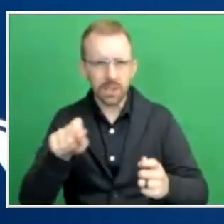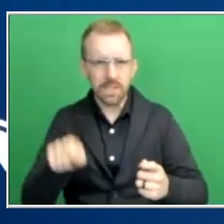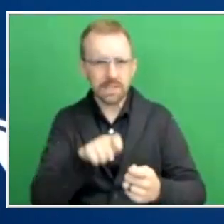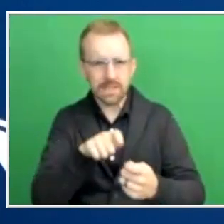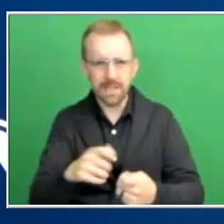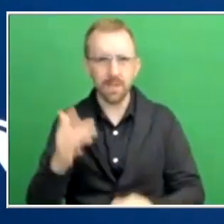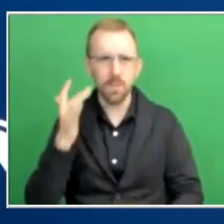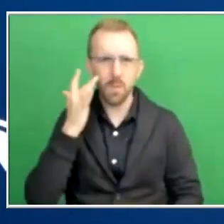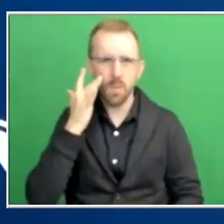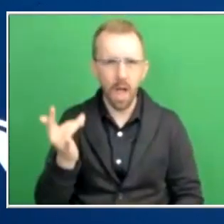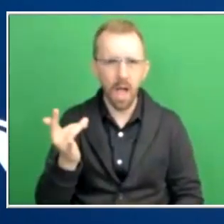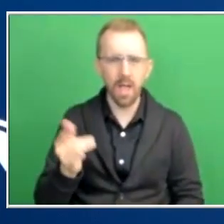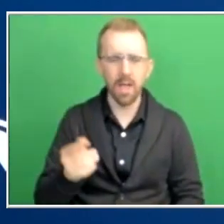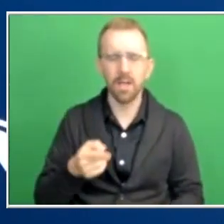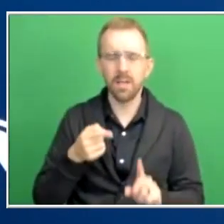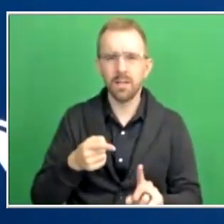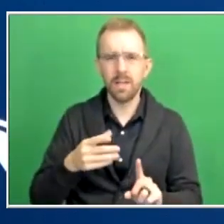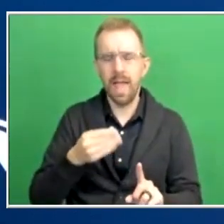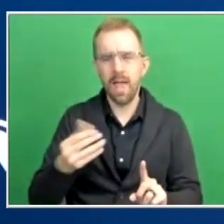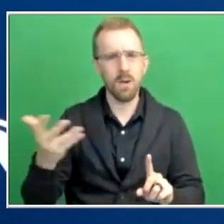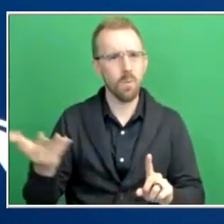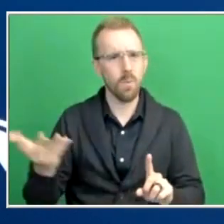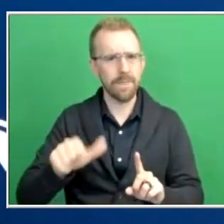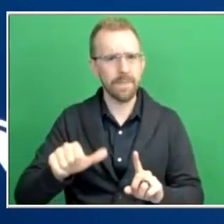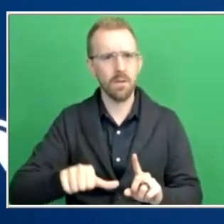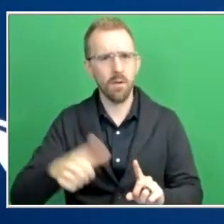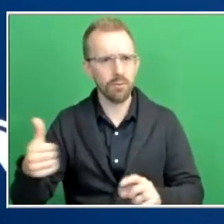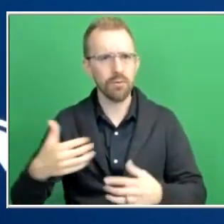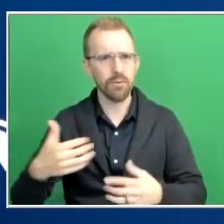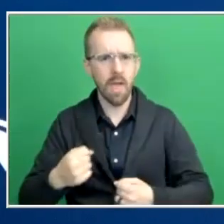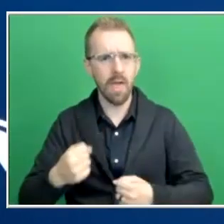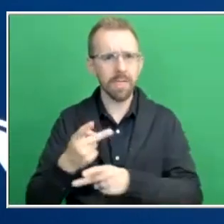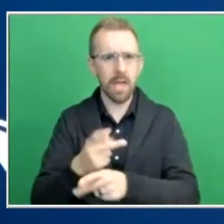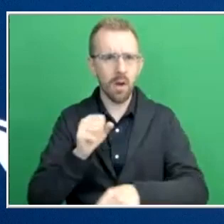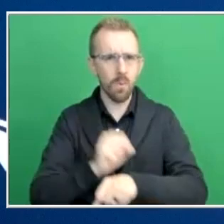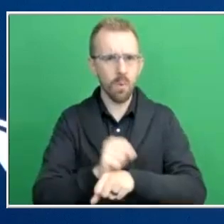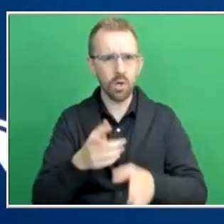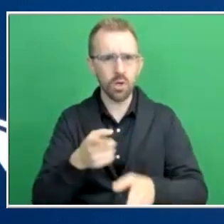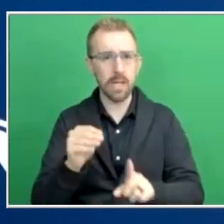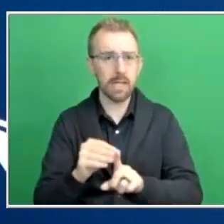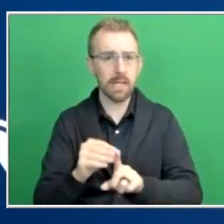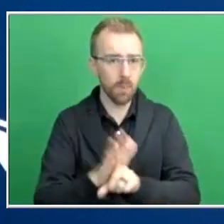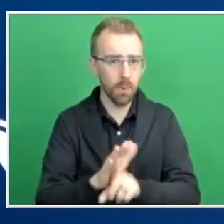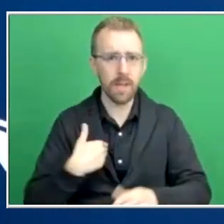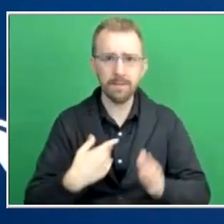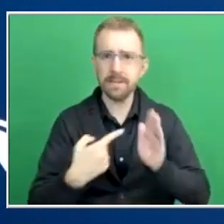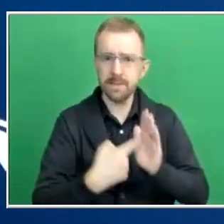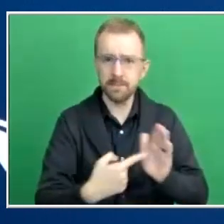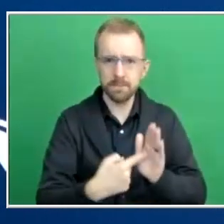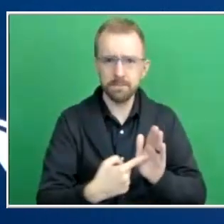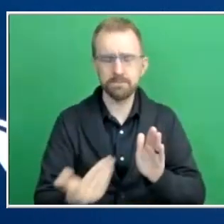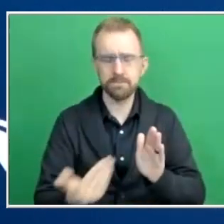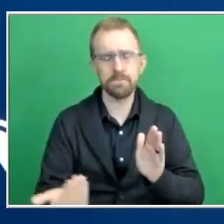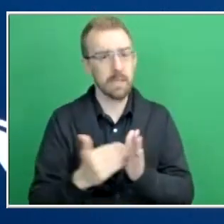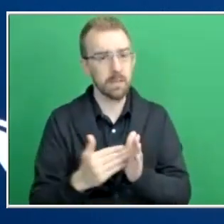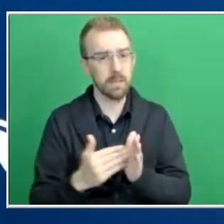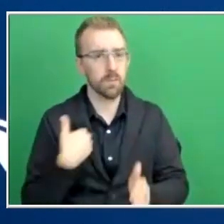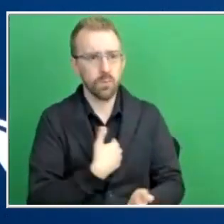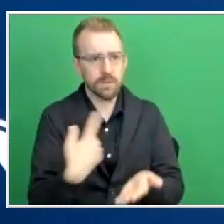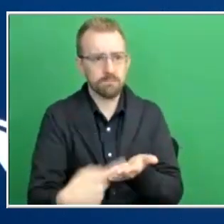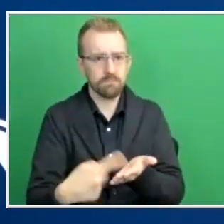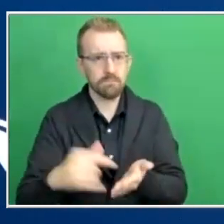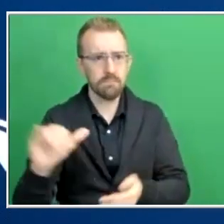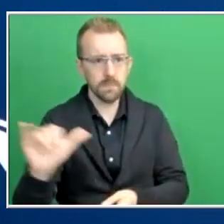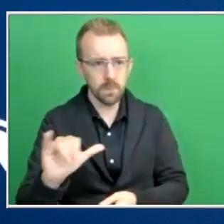why and what these other healthcare workers that were exposed and had symptoms had. Again, and we talked about this, there